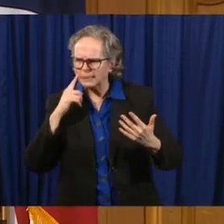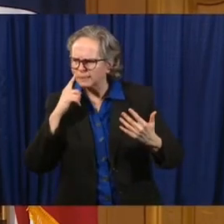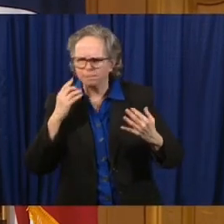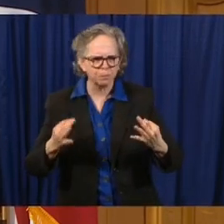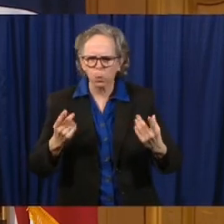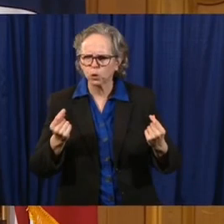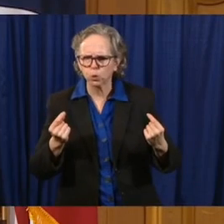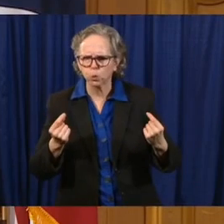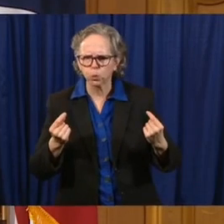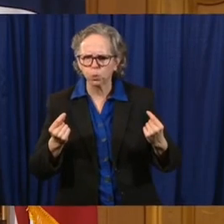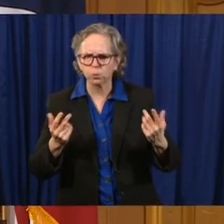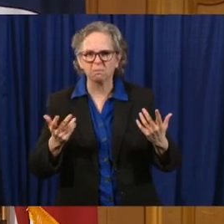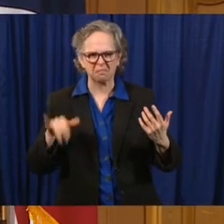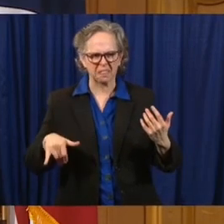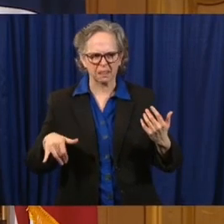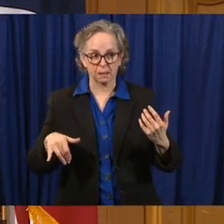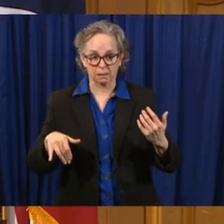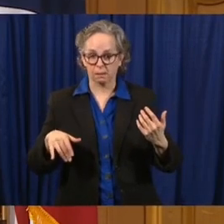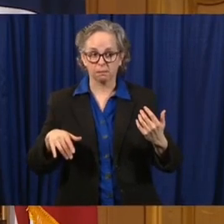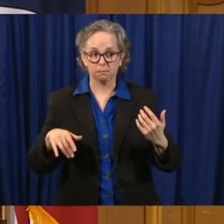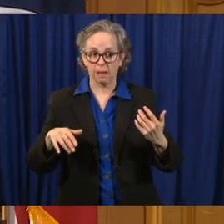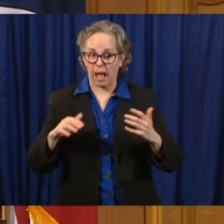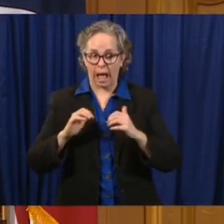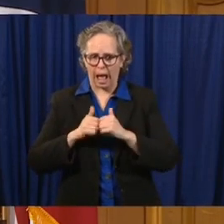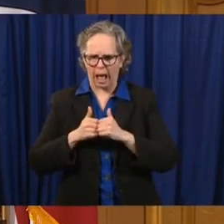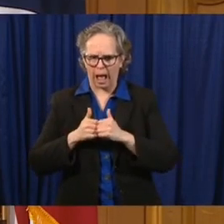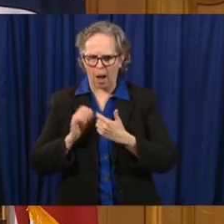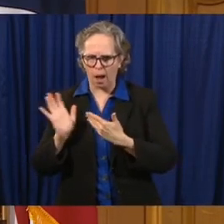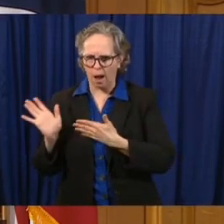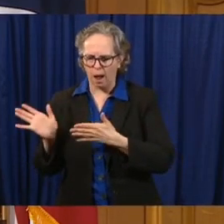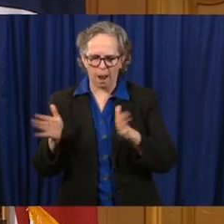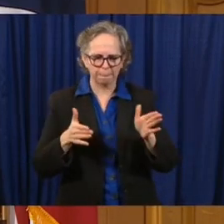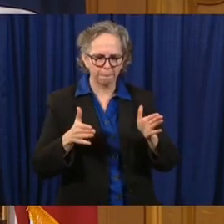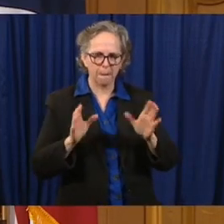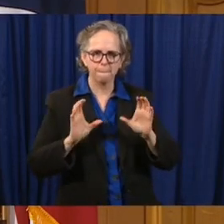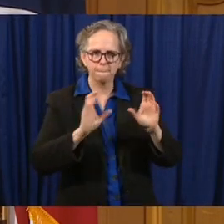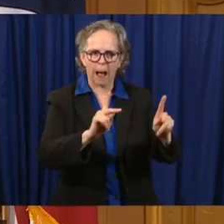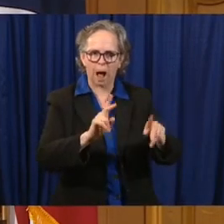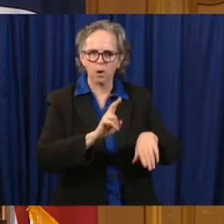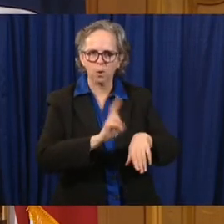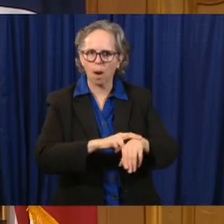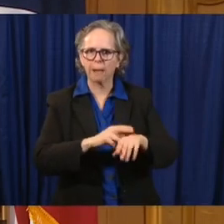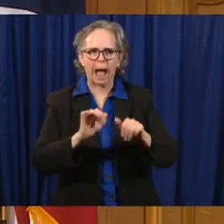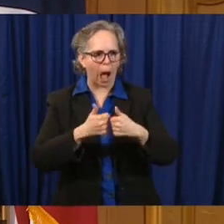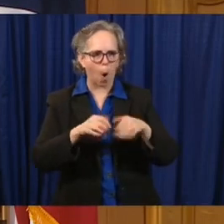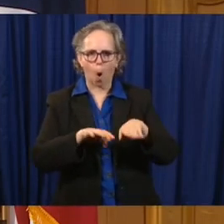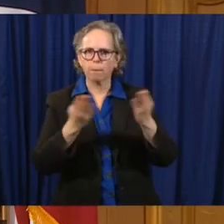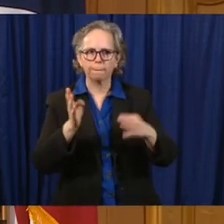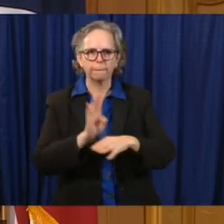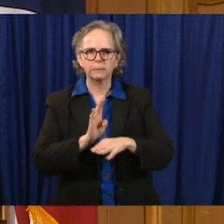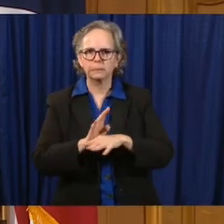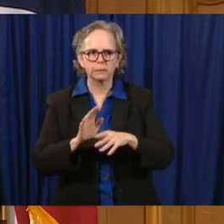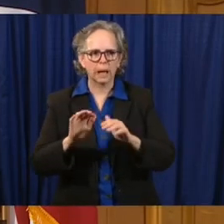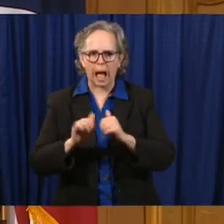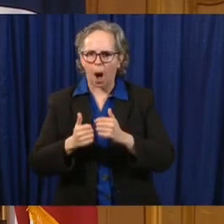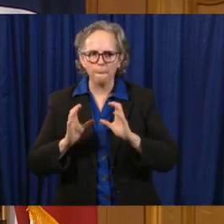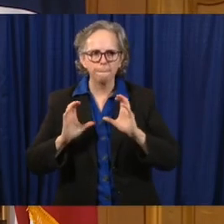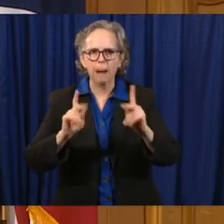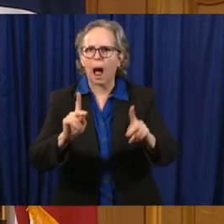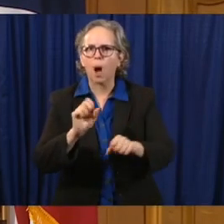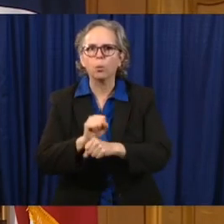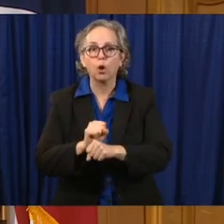that is how do we get back? How do we get all of us back to work? So I